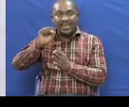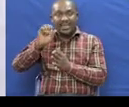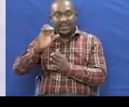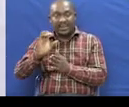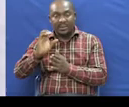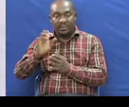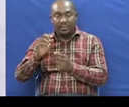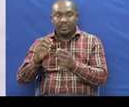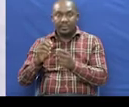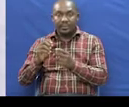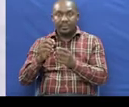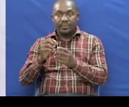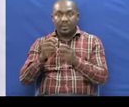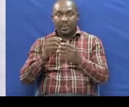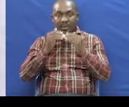Followed with titanium.